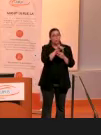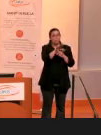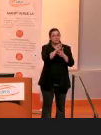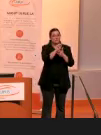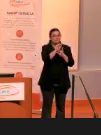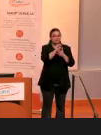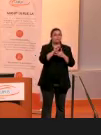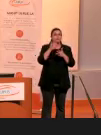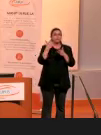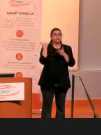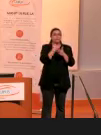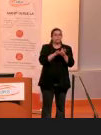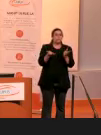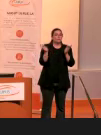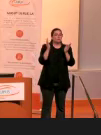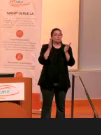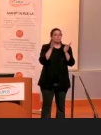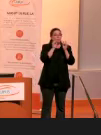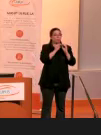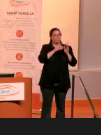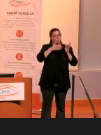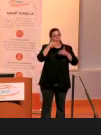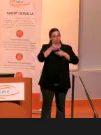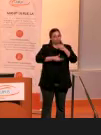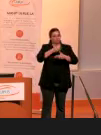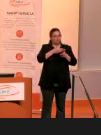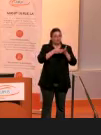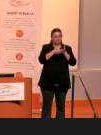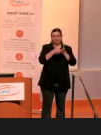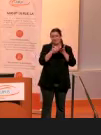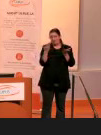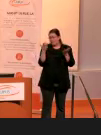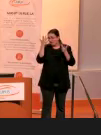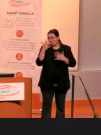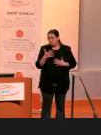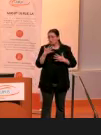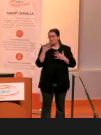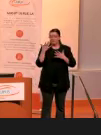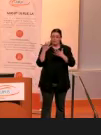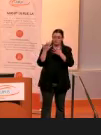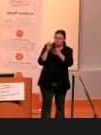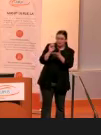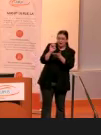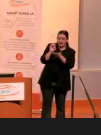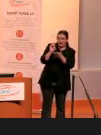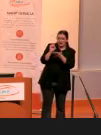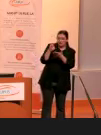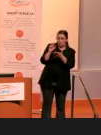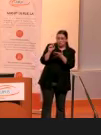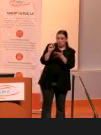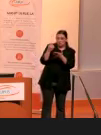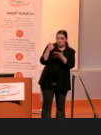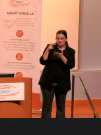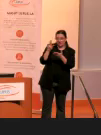that are ongoing. The only one available to the people in the room here would be from Exogen Laboratories, which a lot of